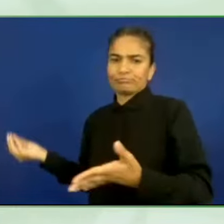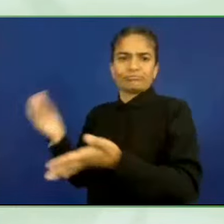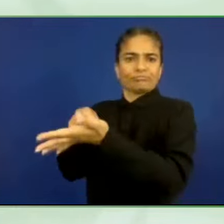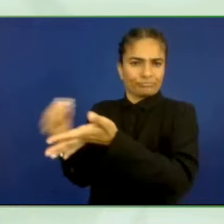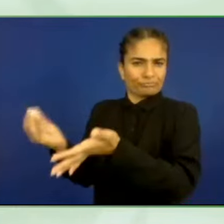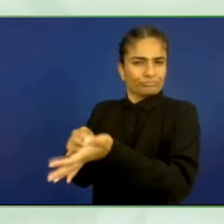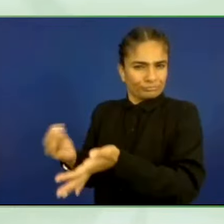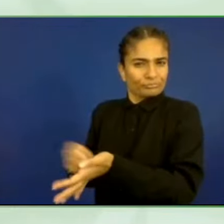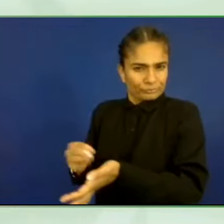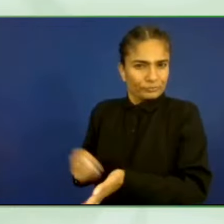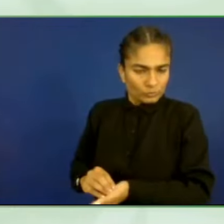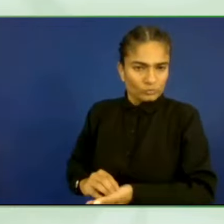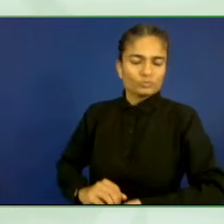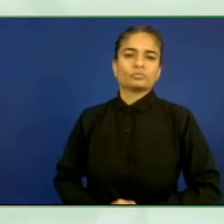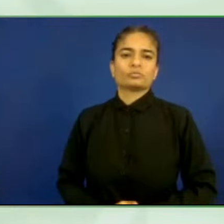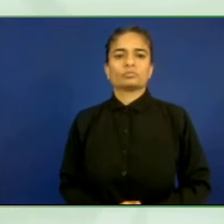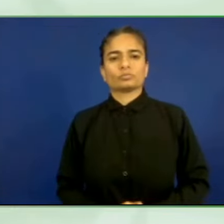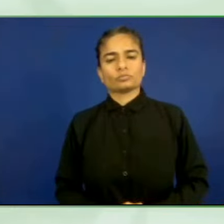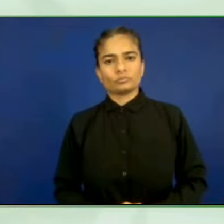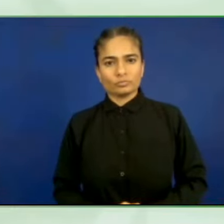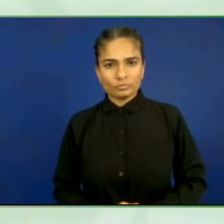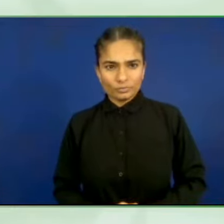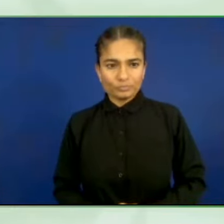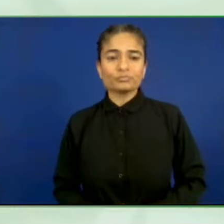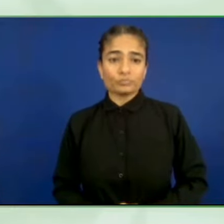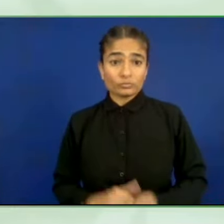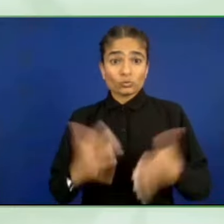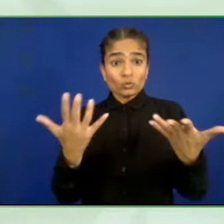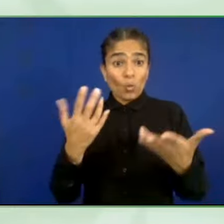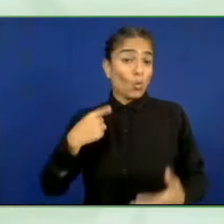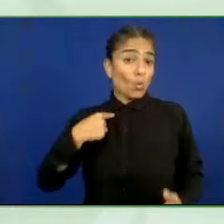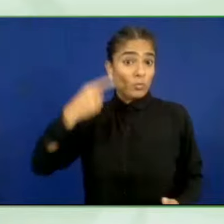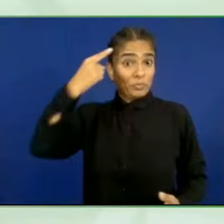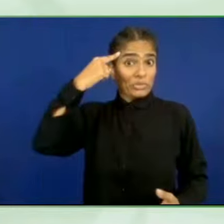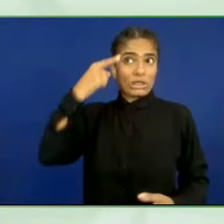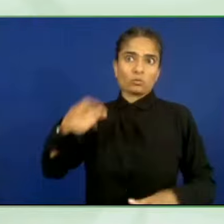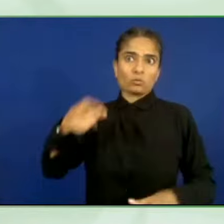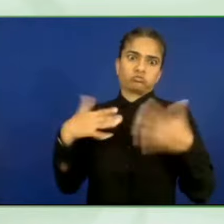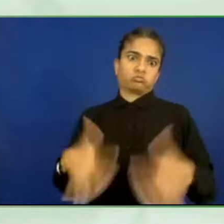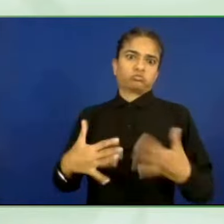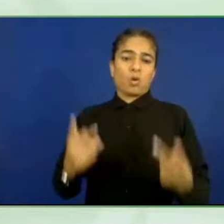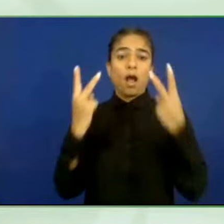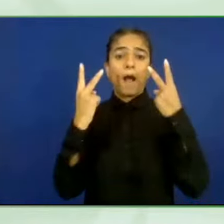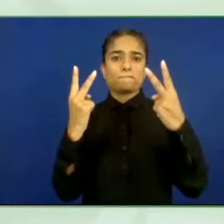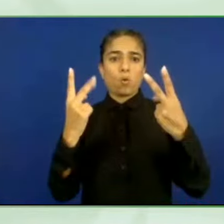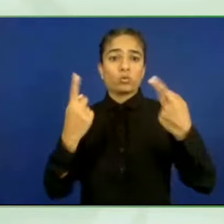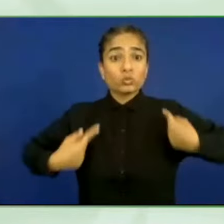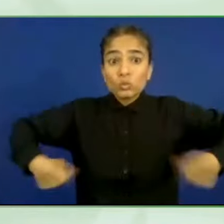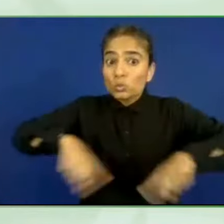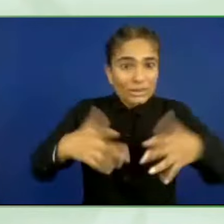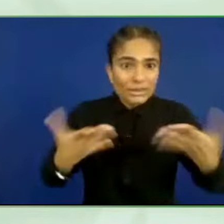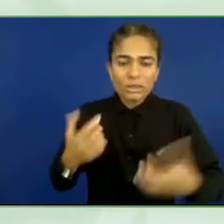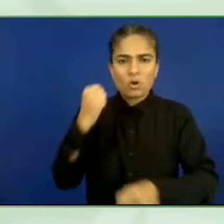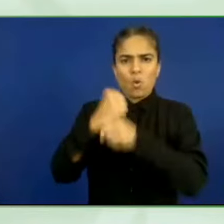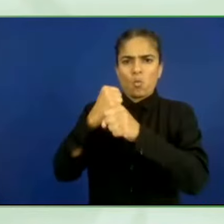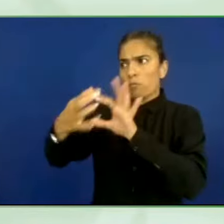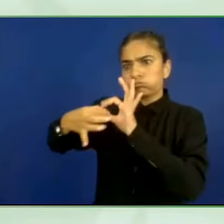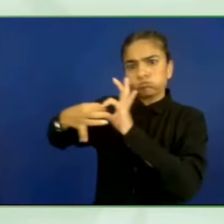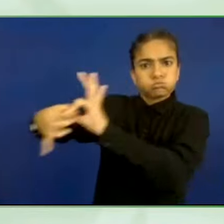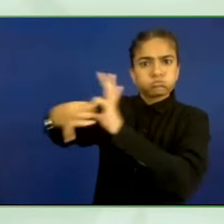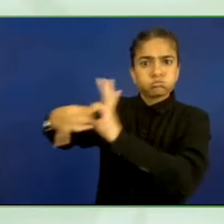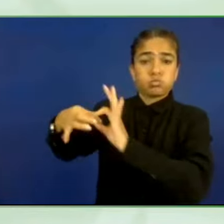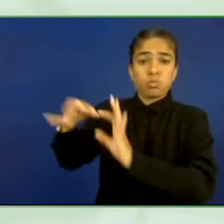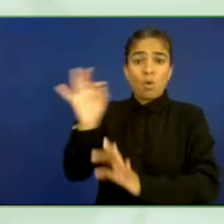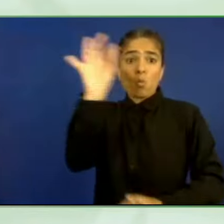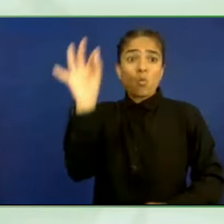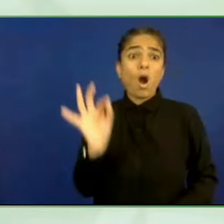future, and how we need to change the sector that we're in and the broader kind of context that